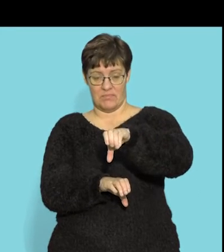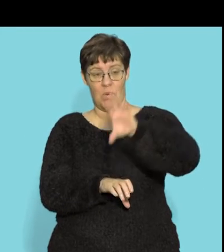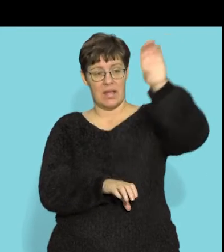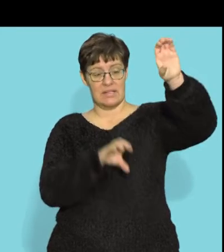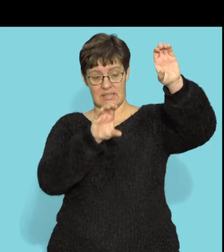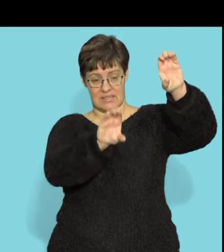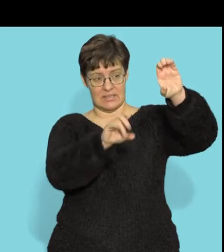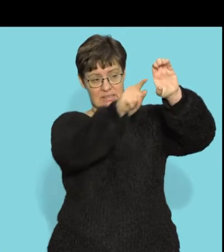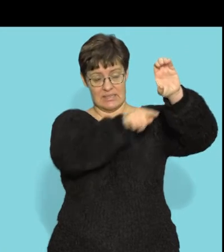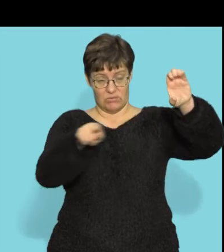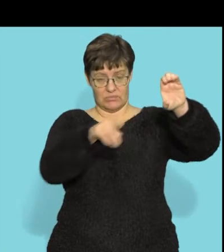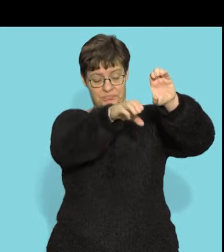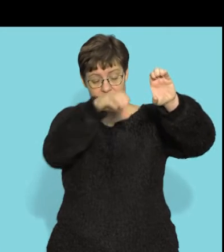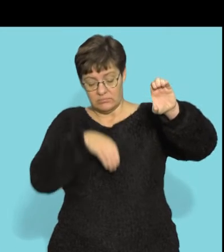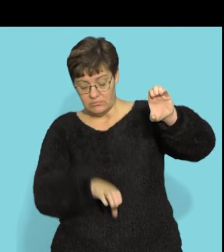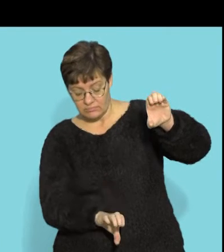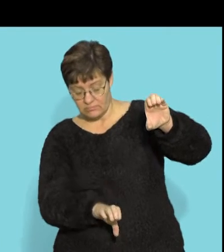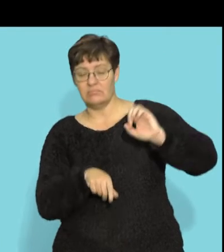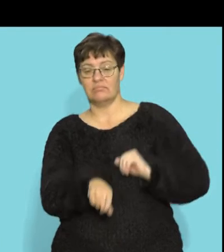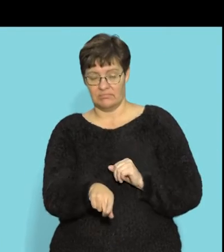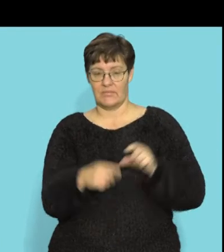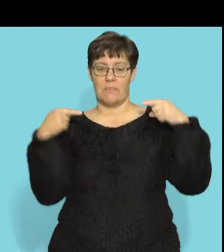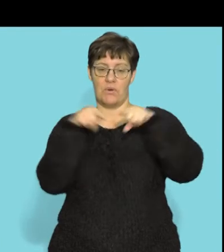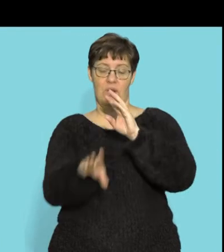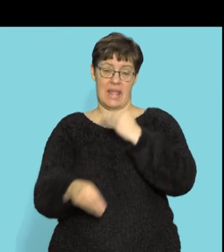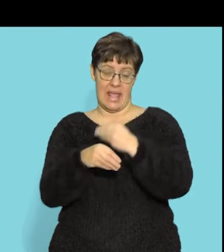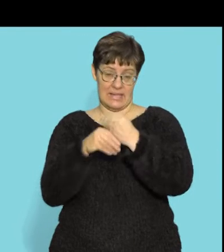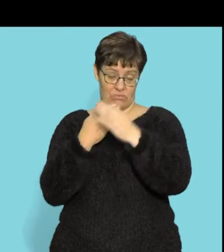adding resistors in parallel,